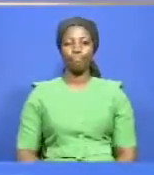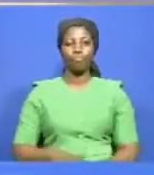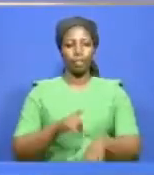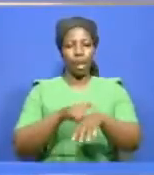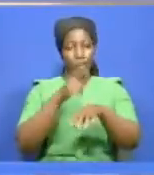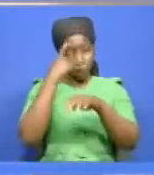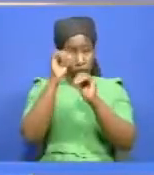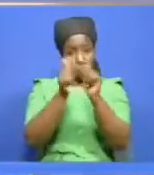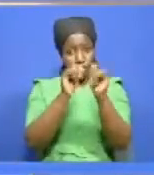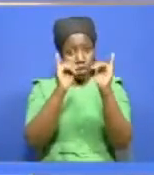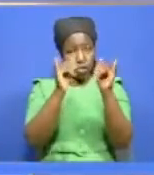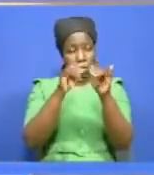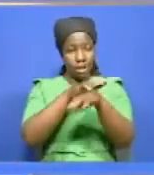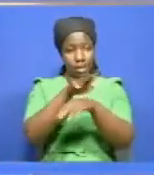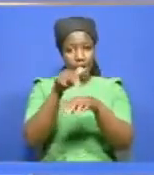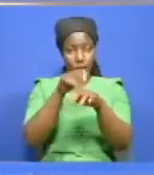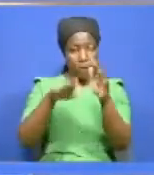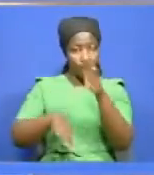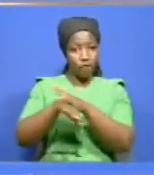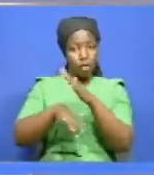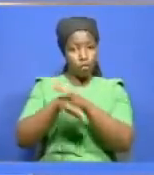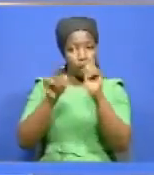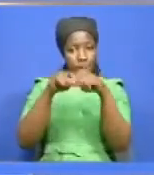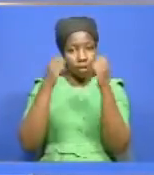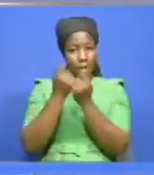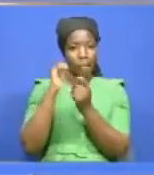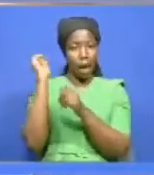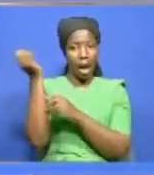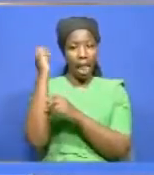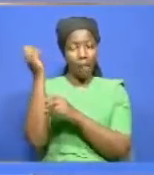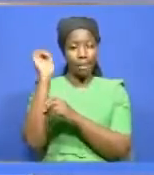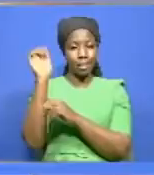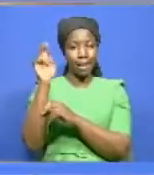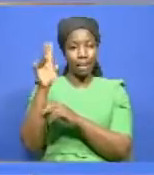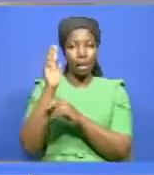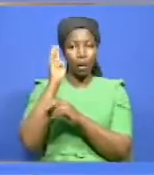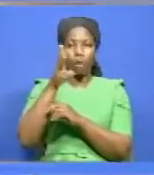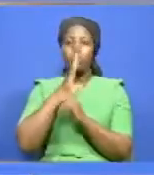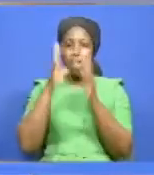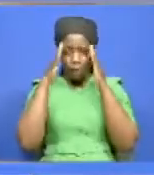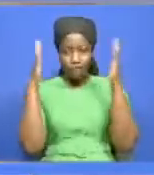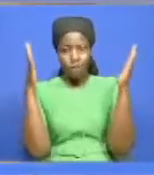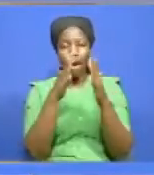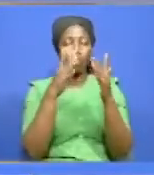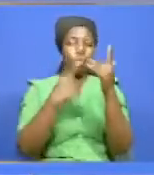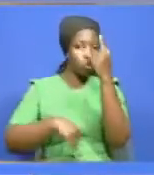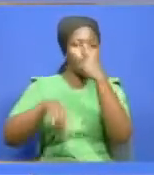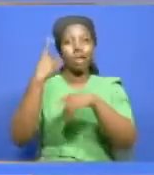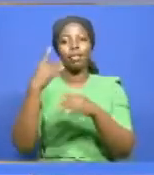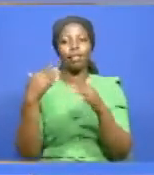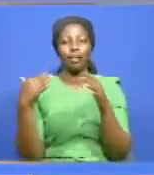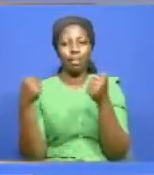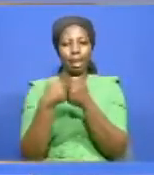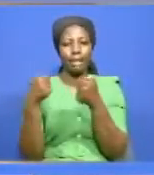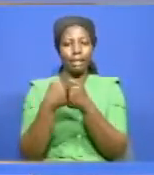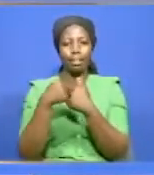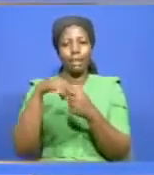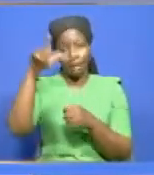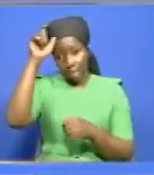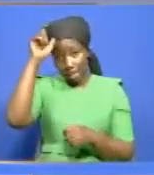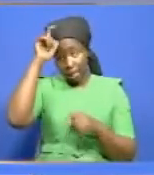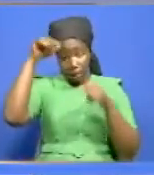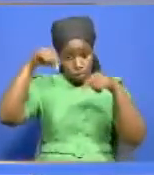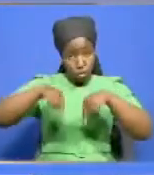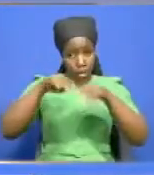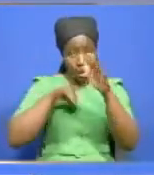Time for sports news. National football team Harambee Stars will be keen to register a win against Egypt today during